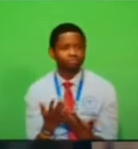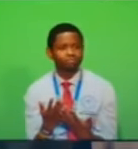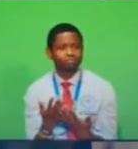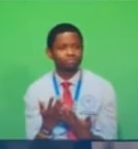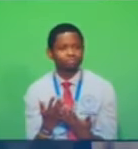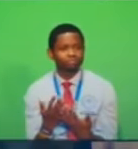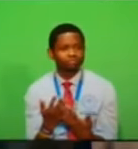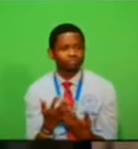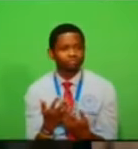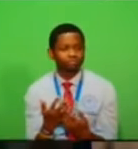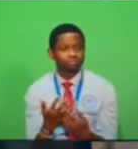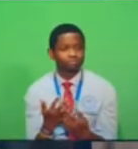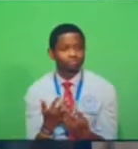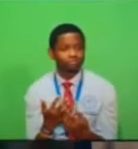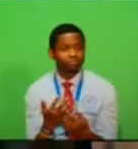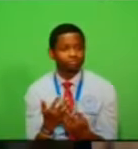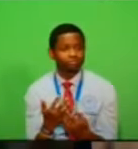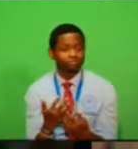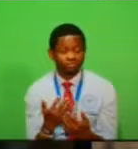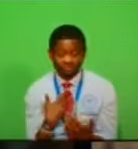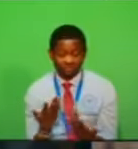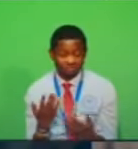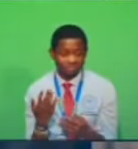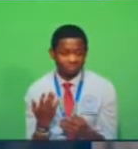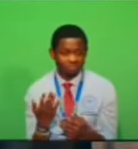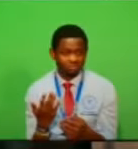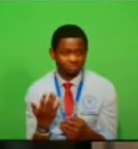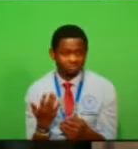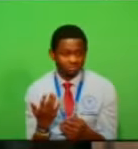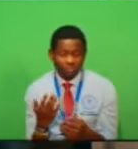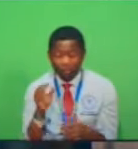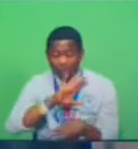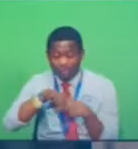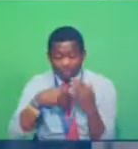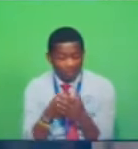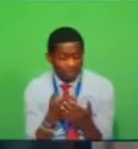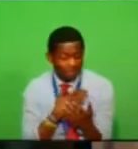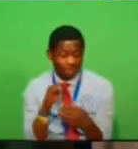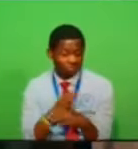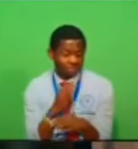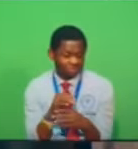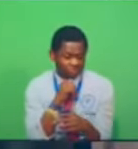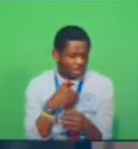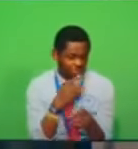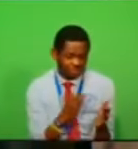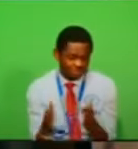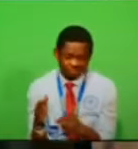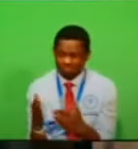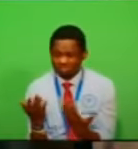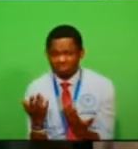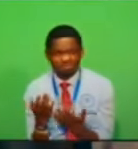So none of the businesses have done a business plan, a strategy section, feasibility and